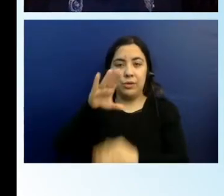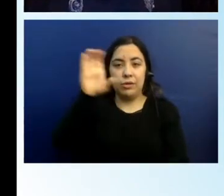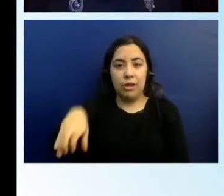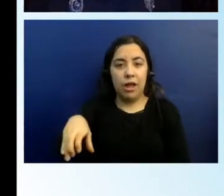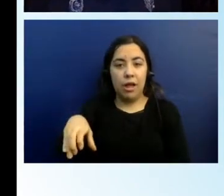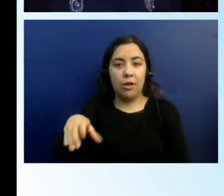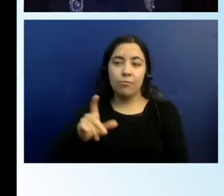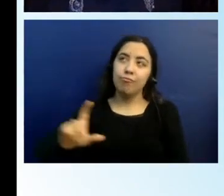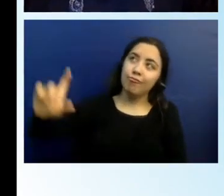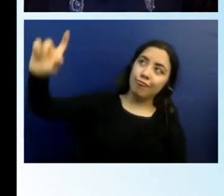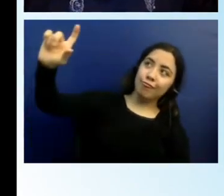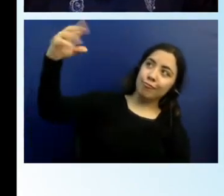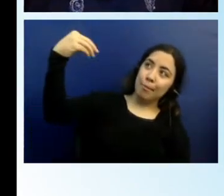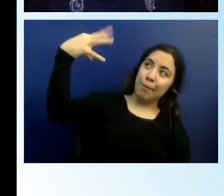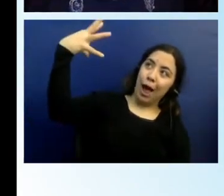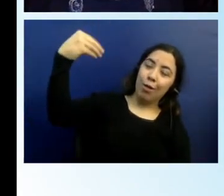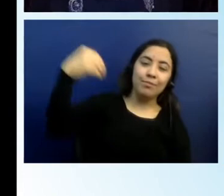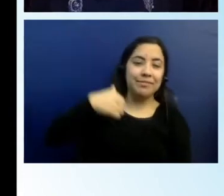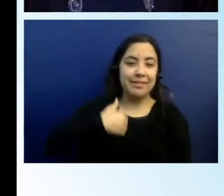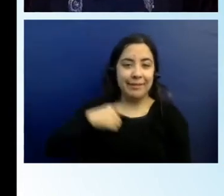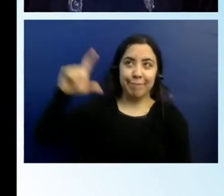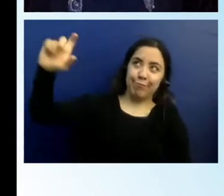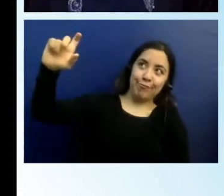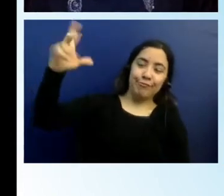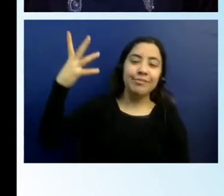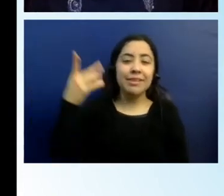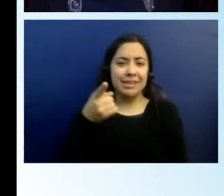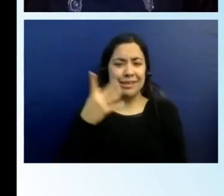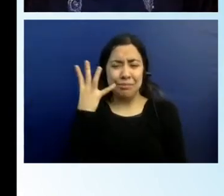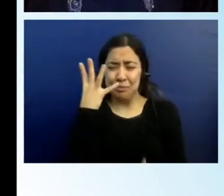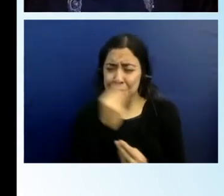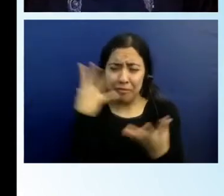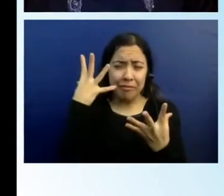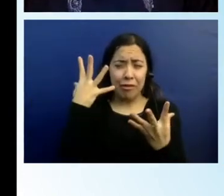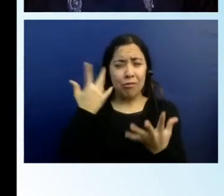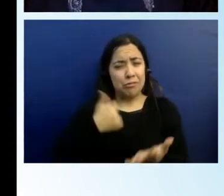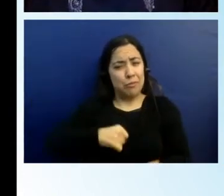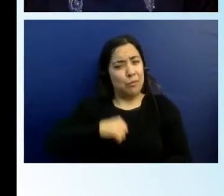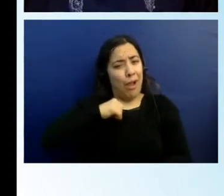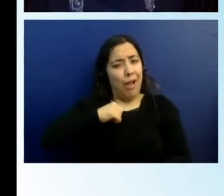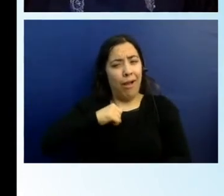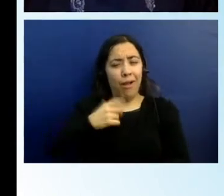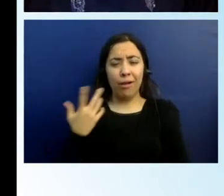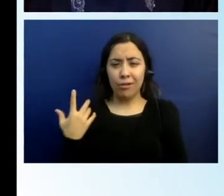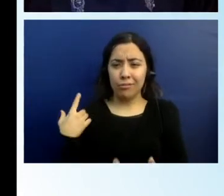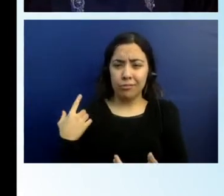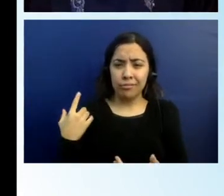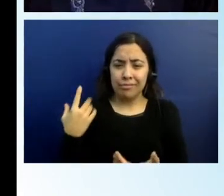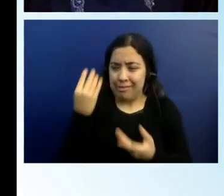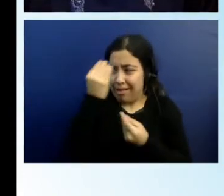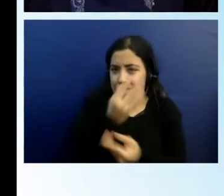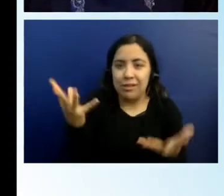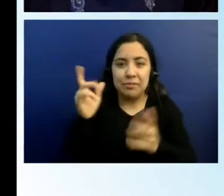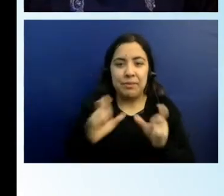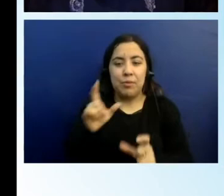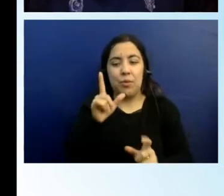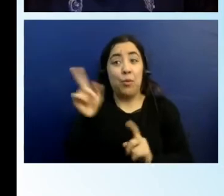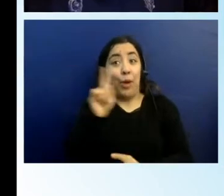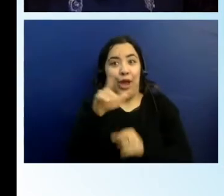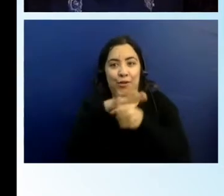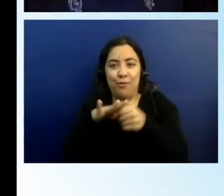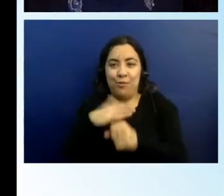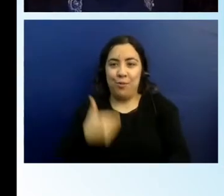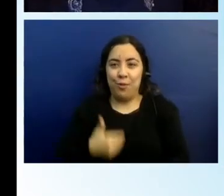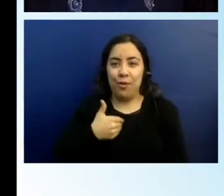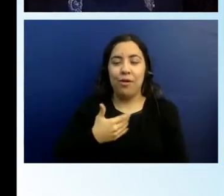selfies. It is beautiful, it's proud, and it certainly lets people know where you are. It is a marker and a